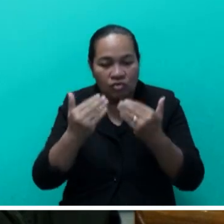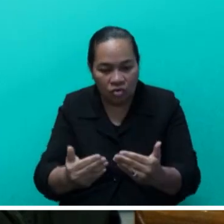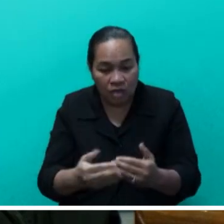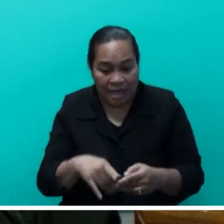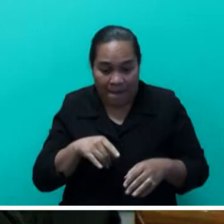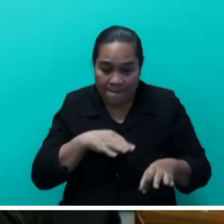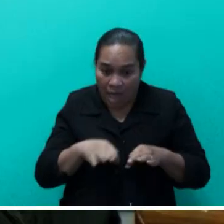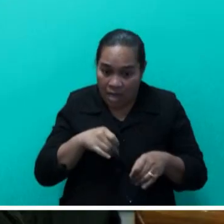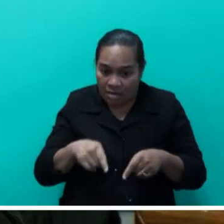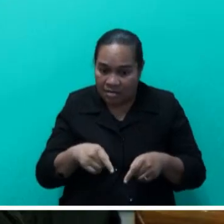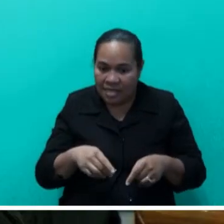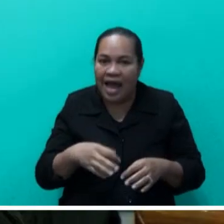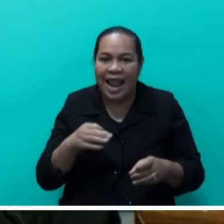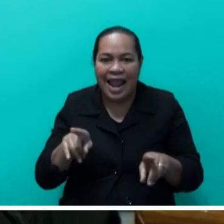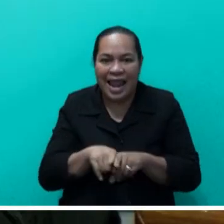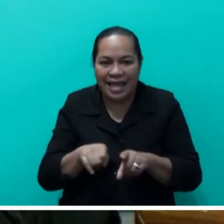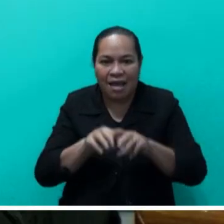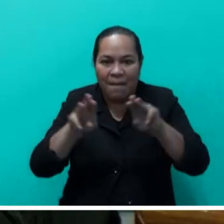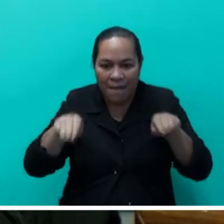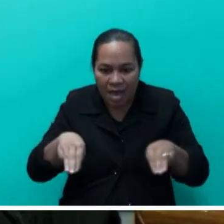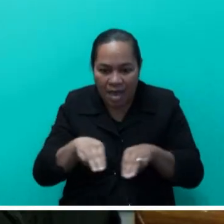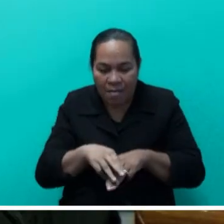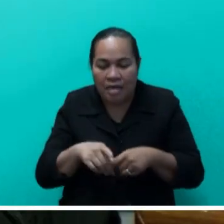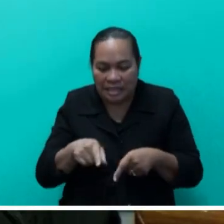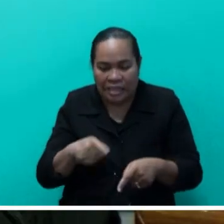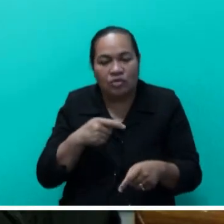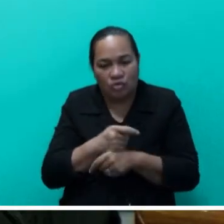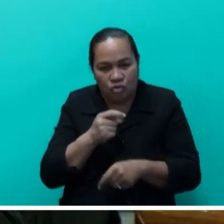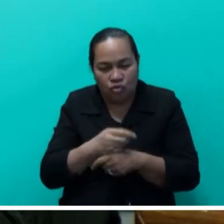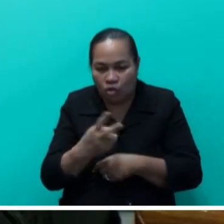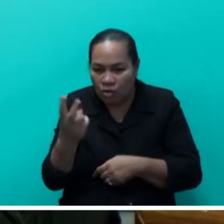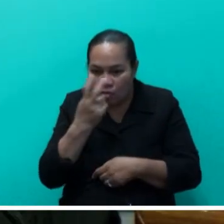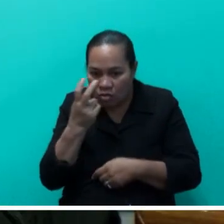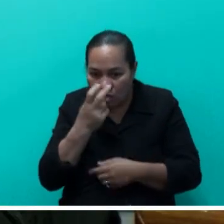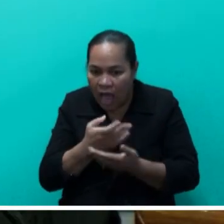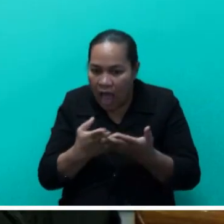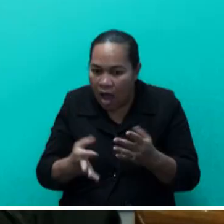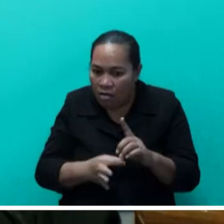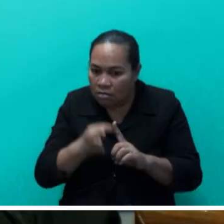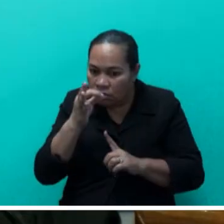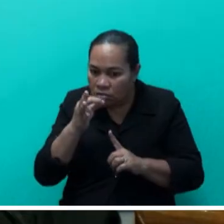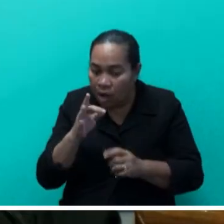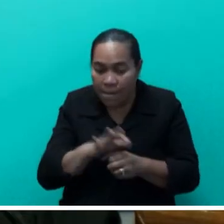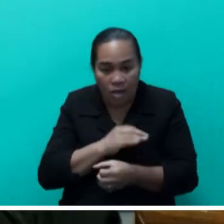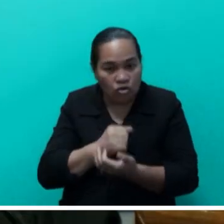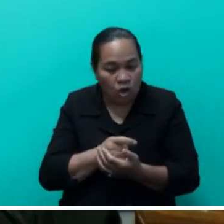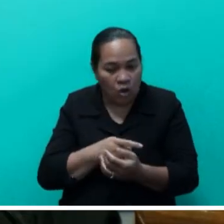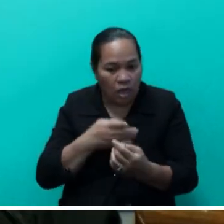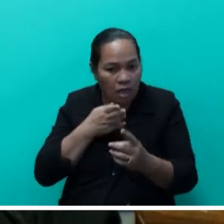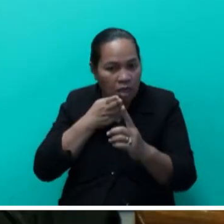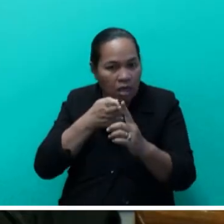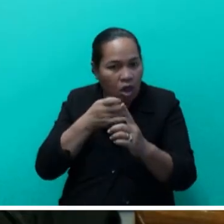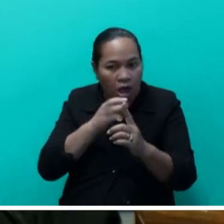roadmap, but also serves as a tool for monitoring and evaluating our progress, ensuring that we remain on track to achieve our